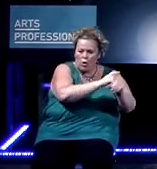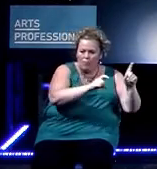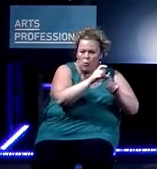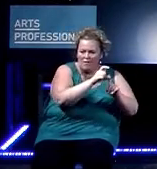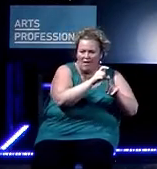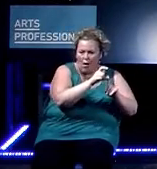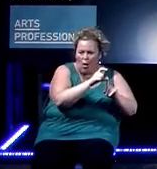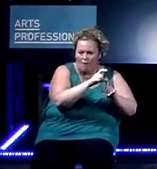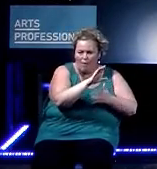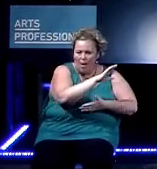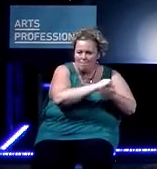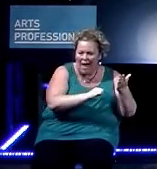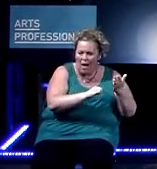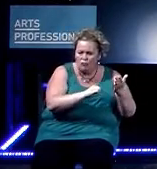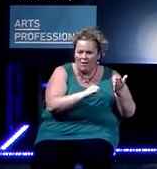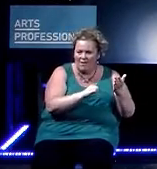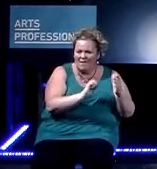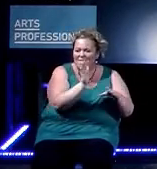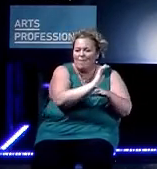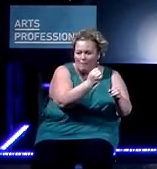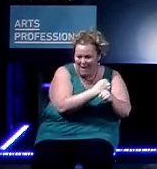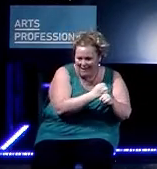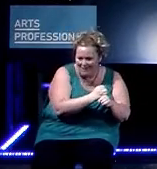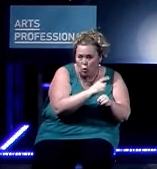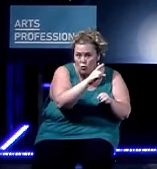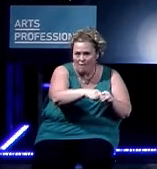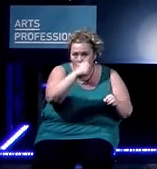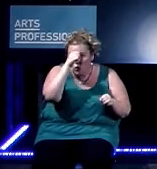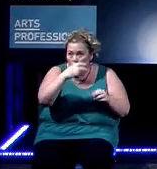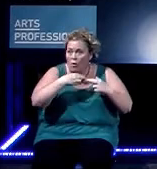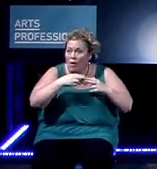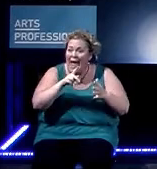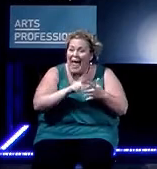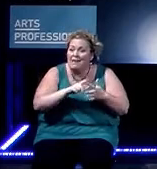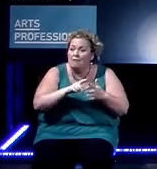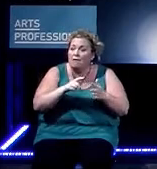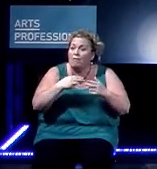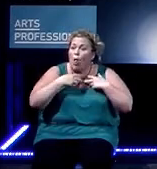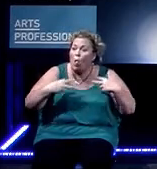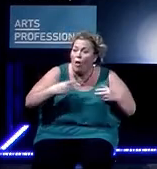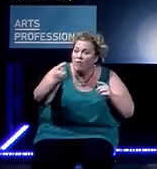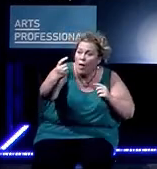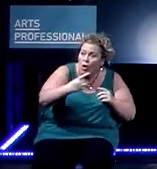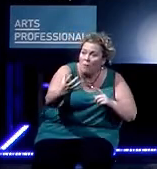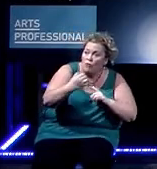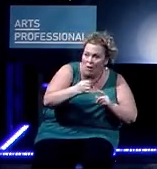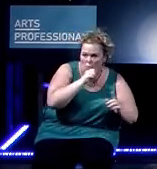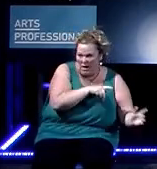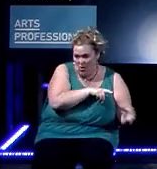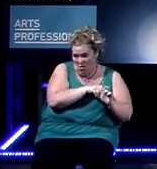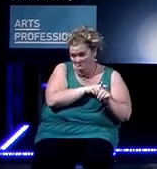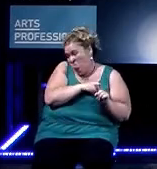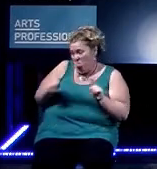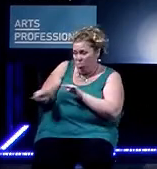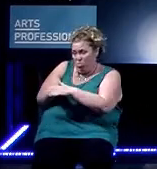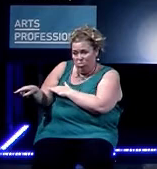was that they were close enough to the Mexican border that if they got word that Edison's lawyers were coming out from New York, they could all go and hide out over the border